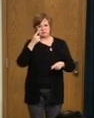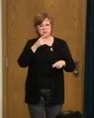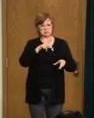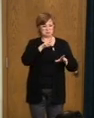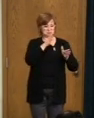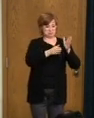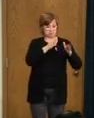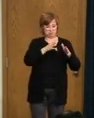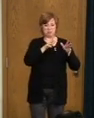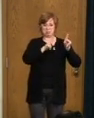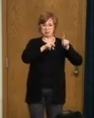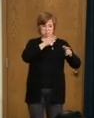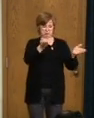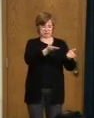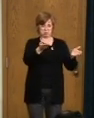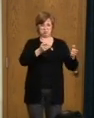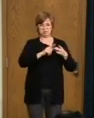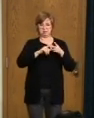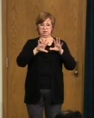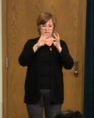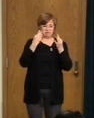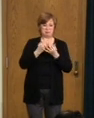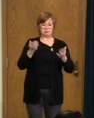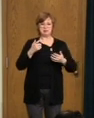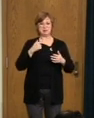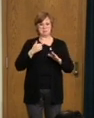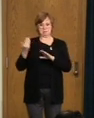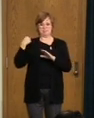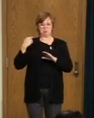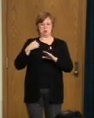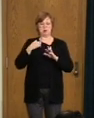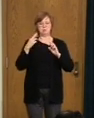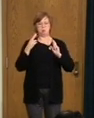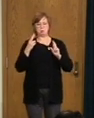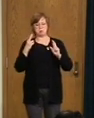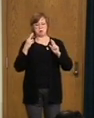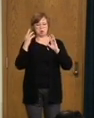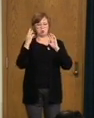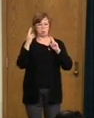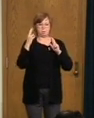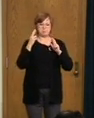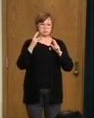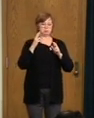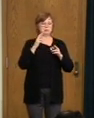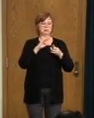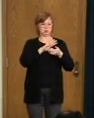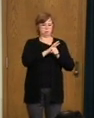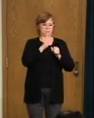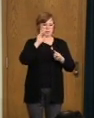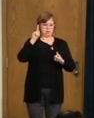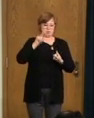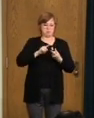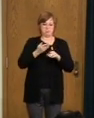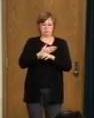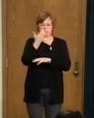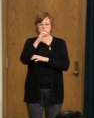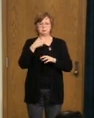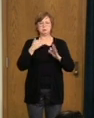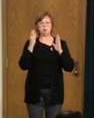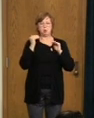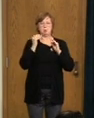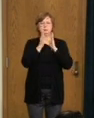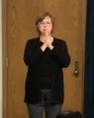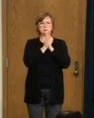was hopeful. I was hopeful that we were going to reduce the curve even more, reduce the rate of infection even more than we